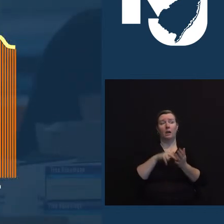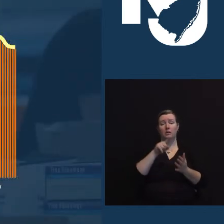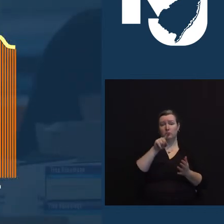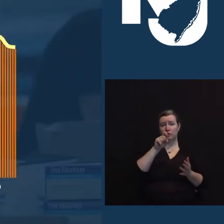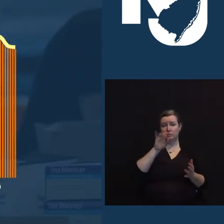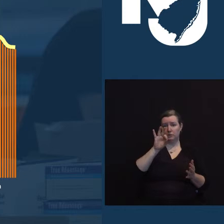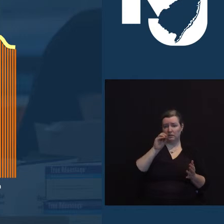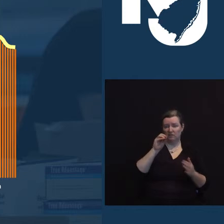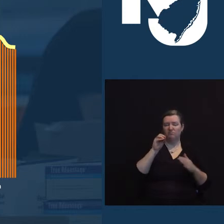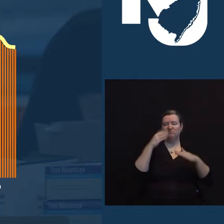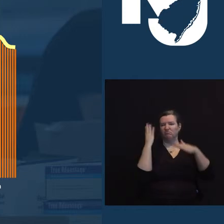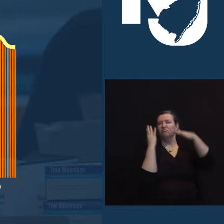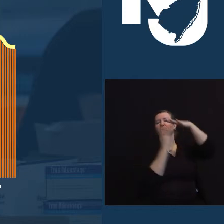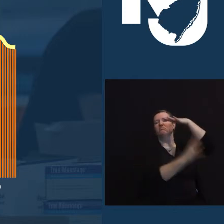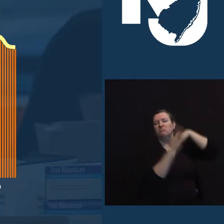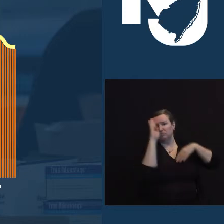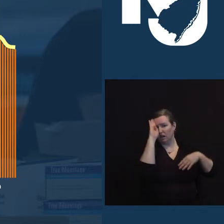COVID,